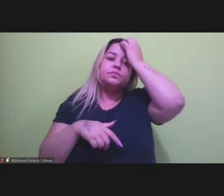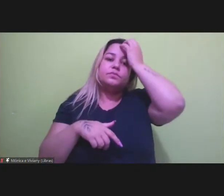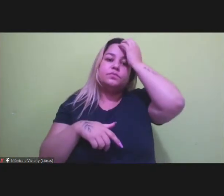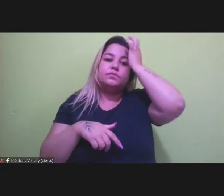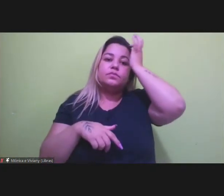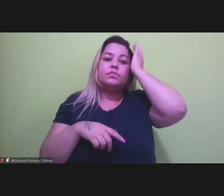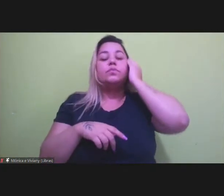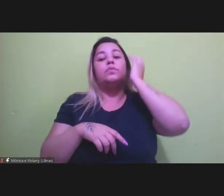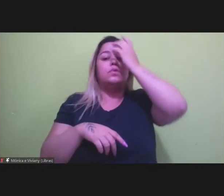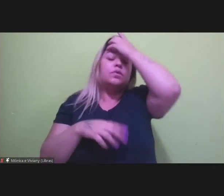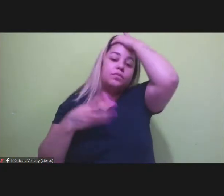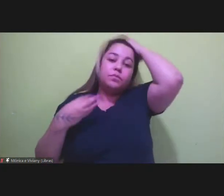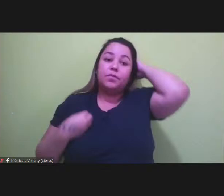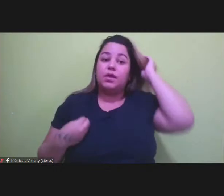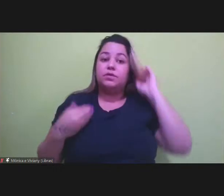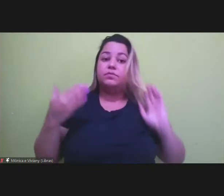on this.